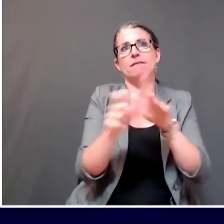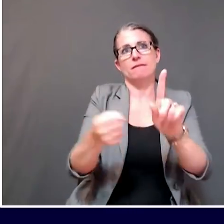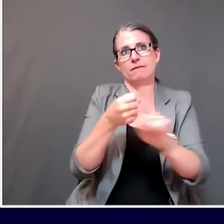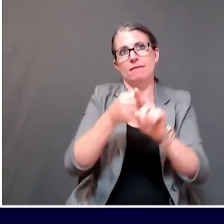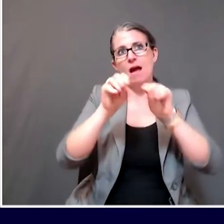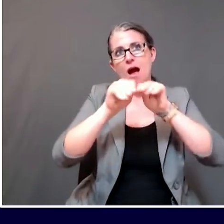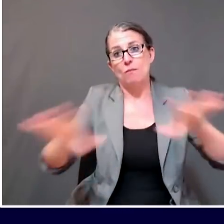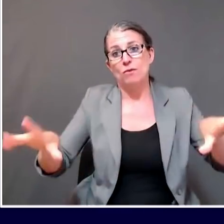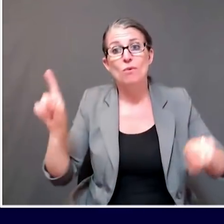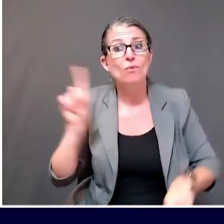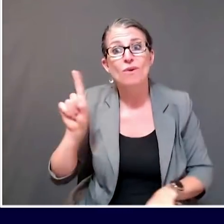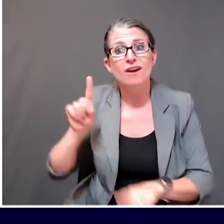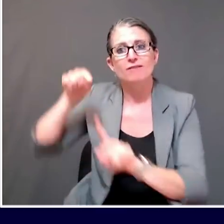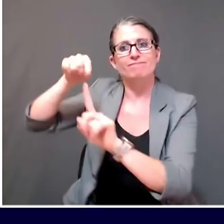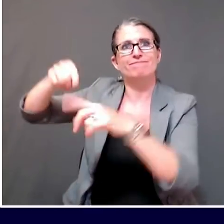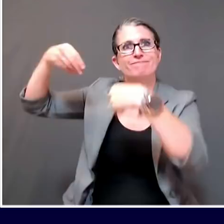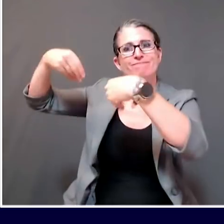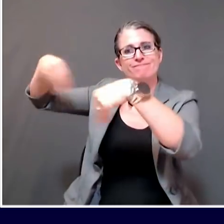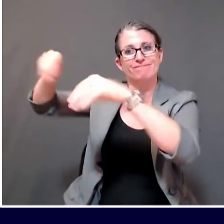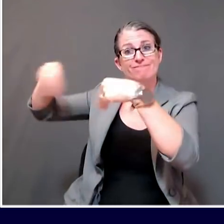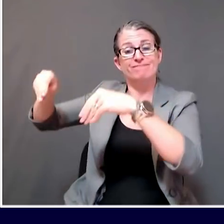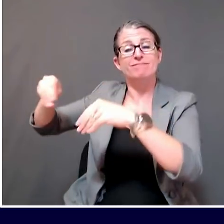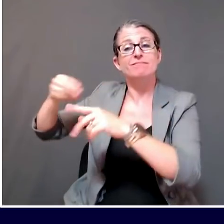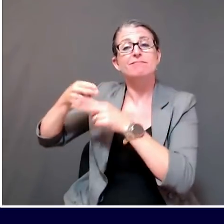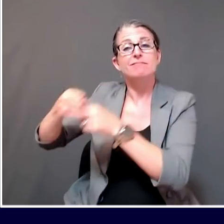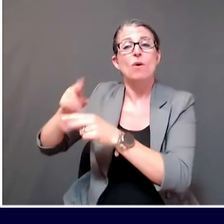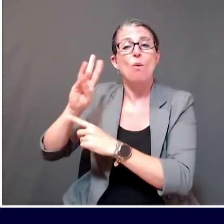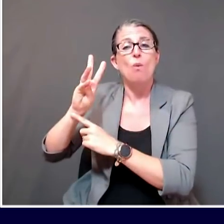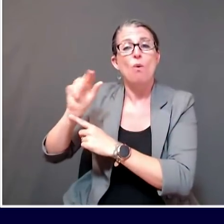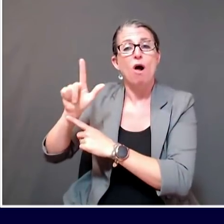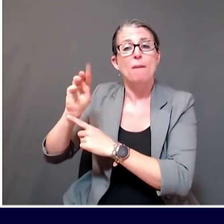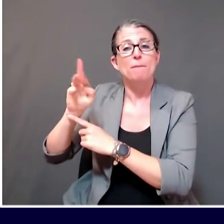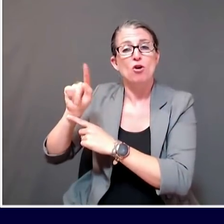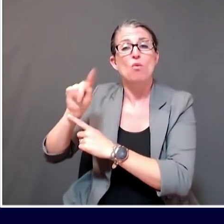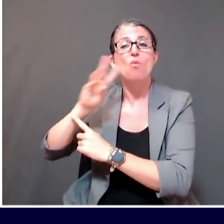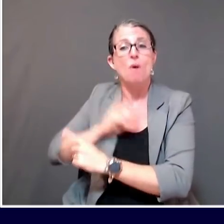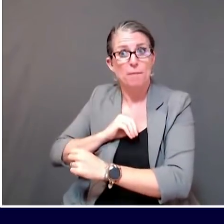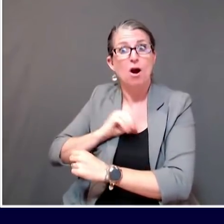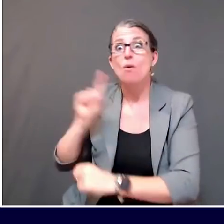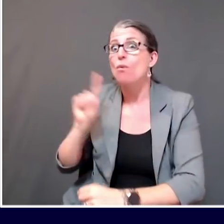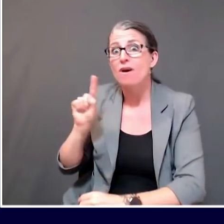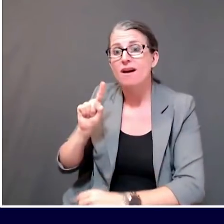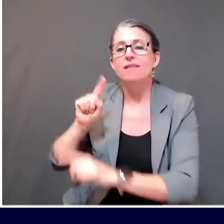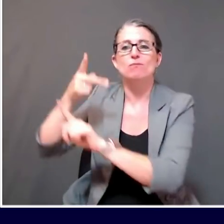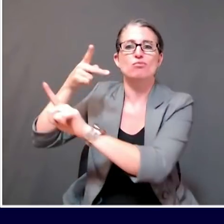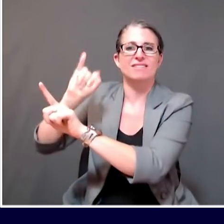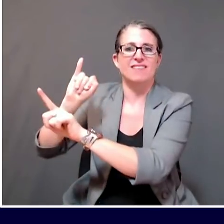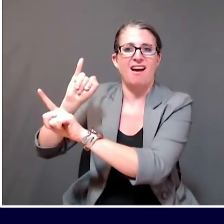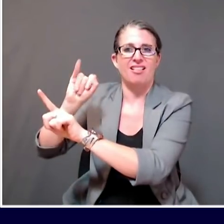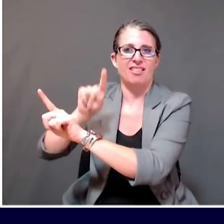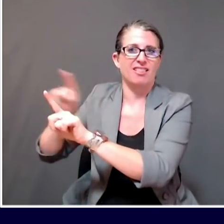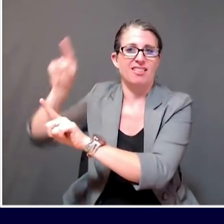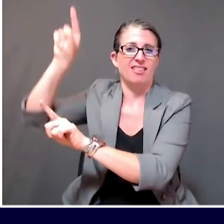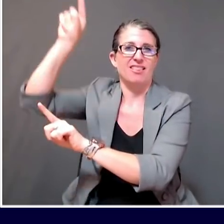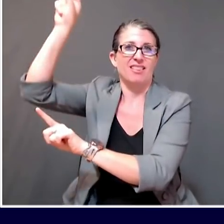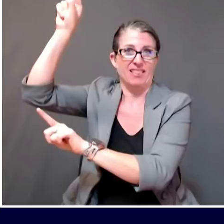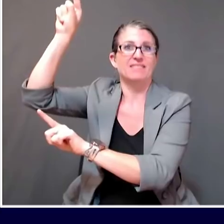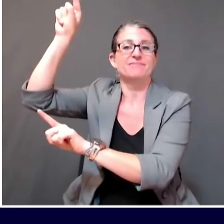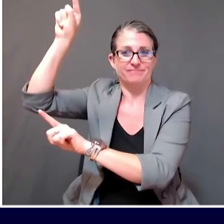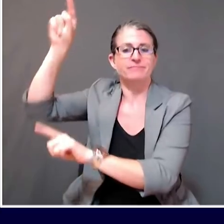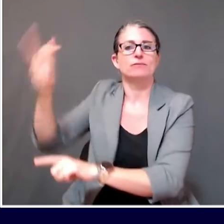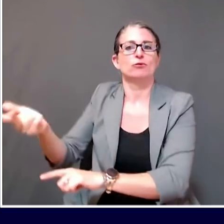Isle, where Maine CDC is aware of 3 individuals who are employees of the Walmart who have tested positive